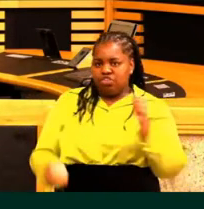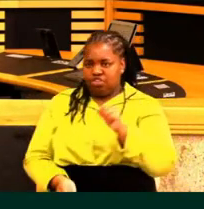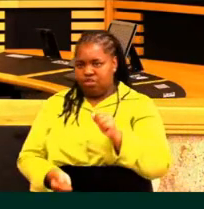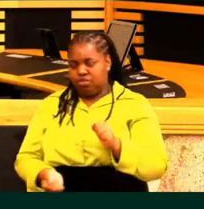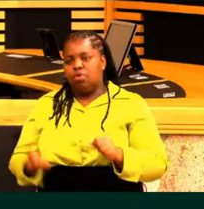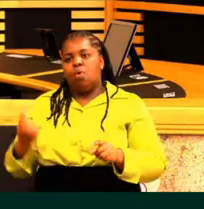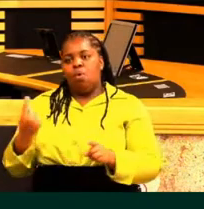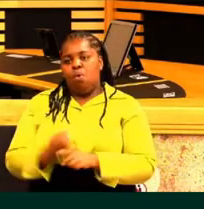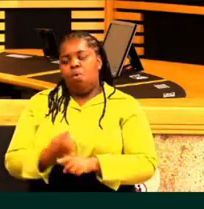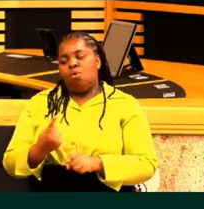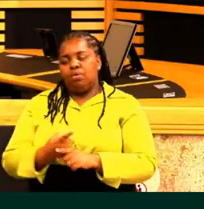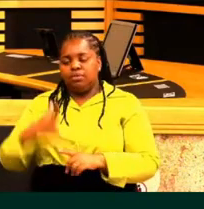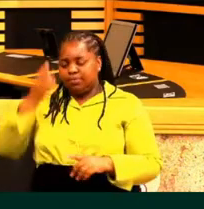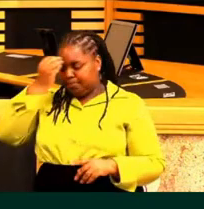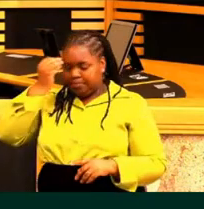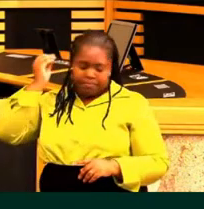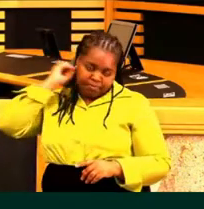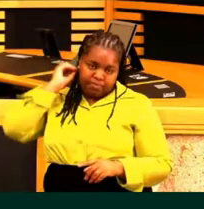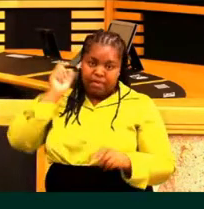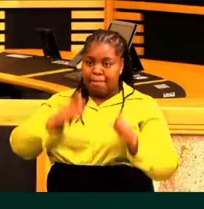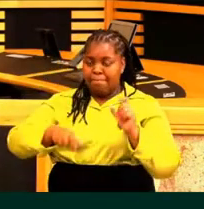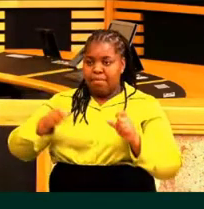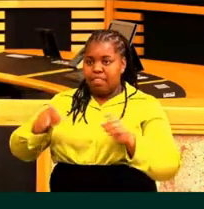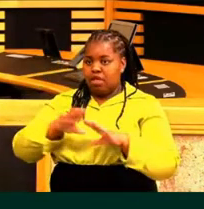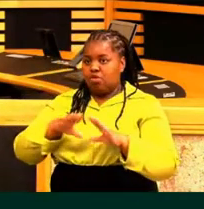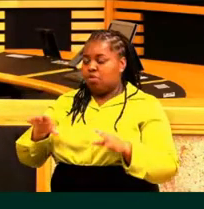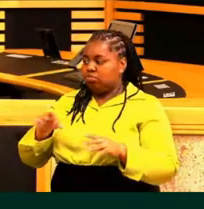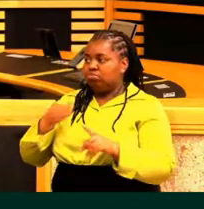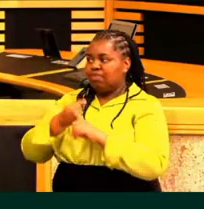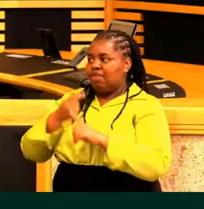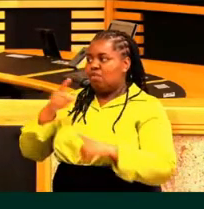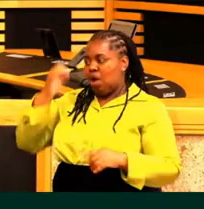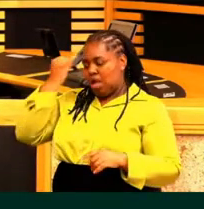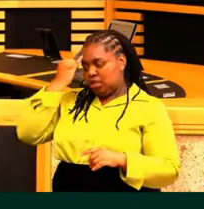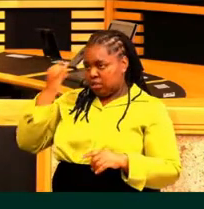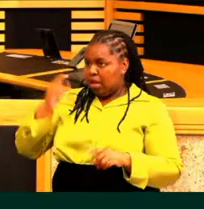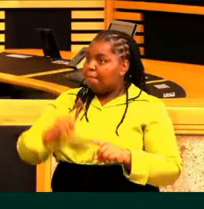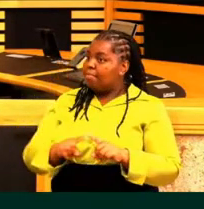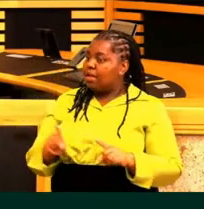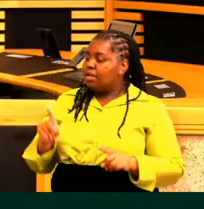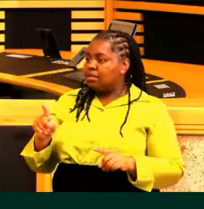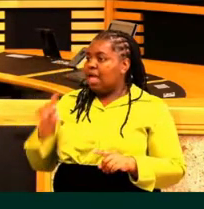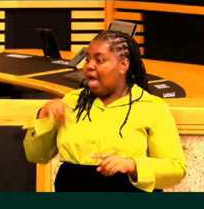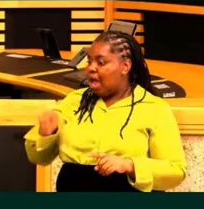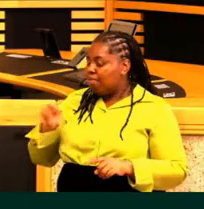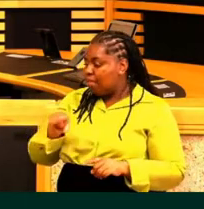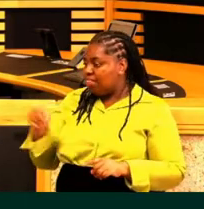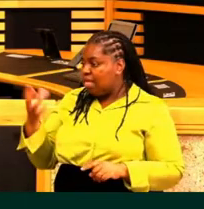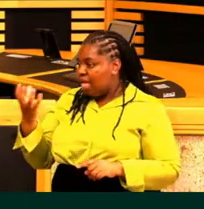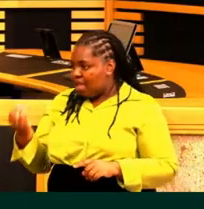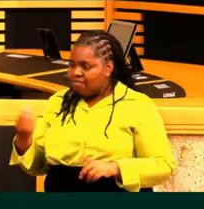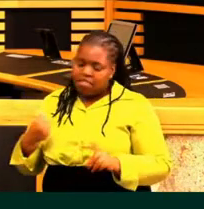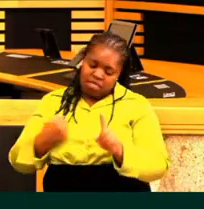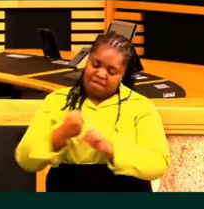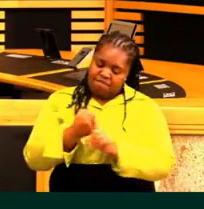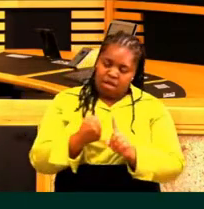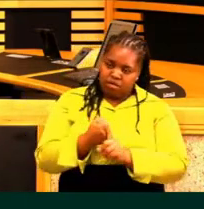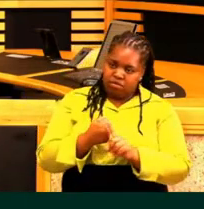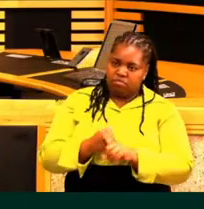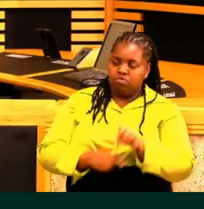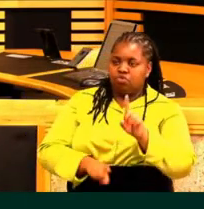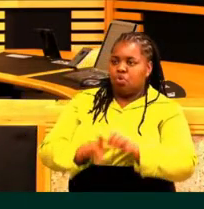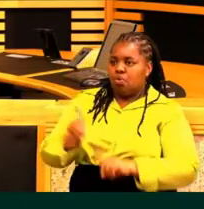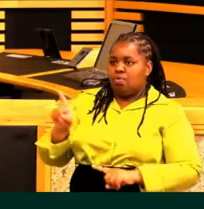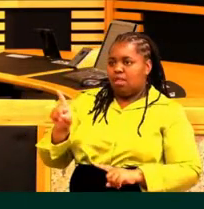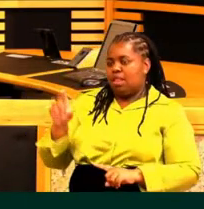always bear in mind that the people are not fighting for ideas for the things in anyone's head they are fighting to end to win